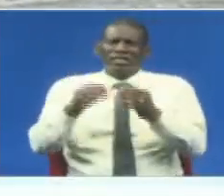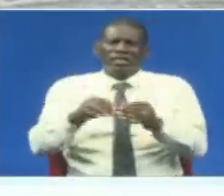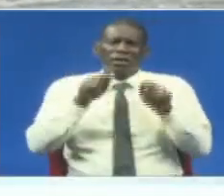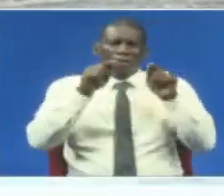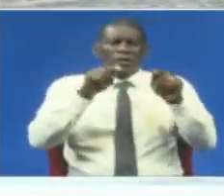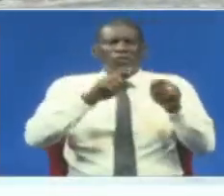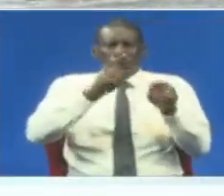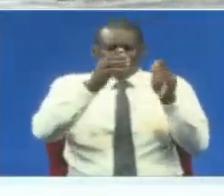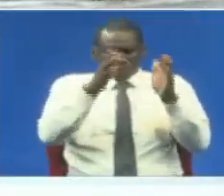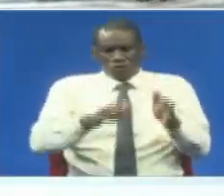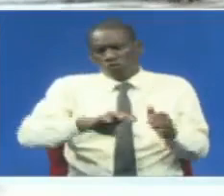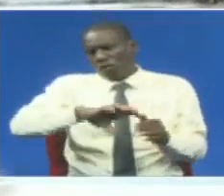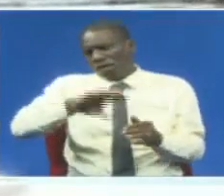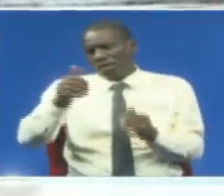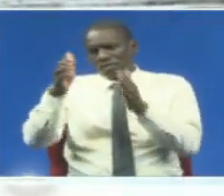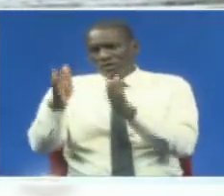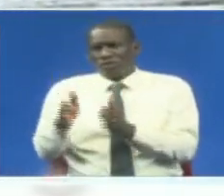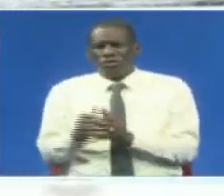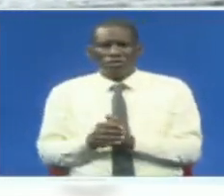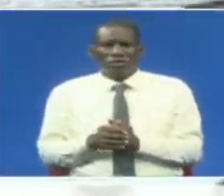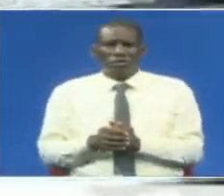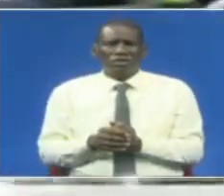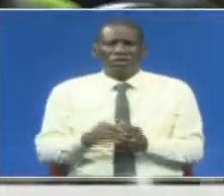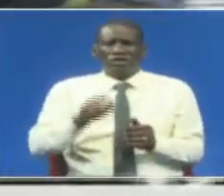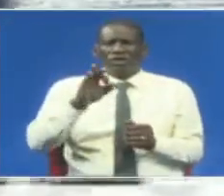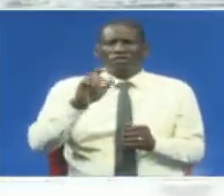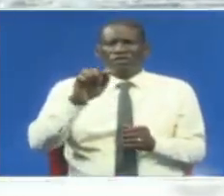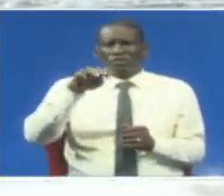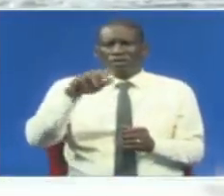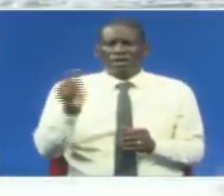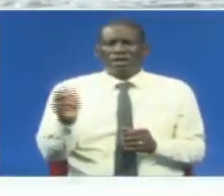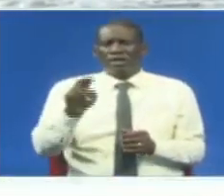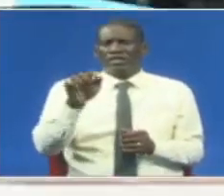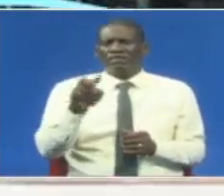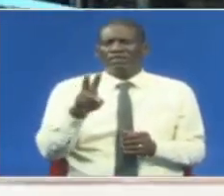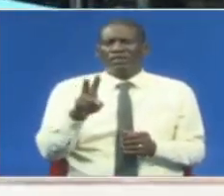person to another. Fatma Bugu, NTV, Mombasa.